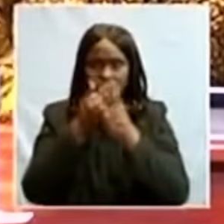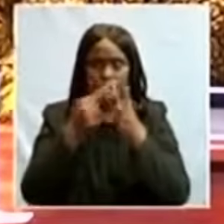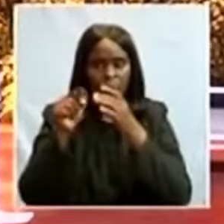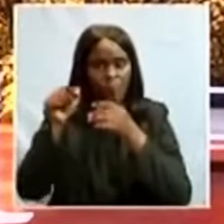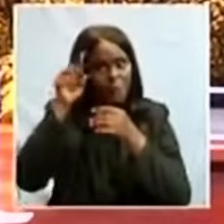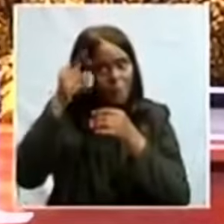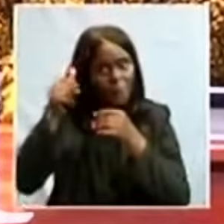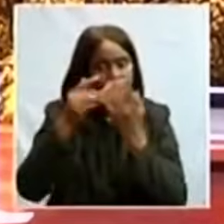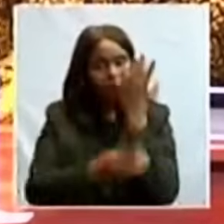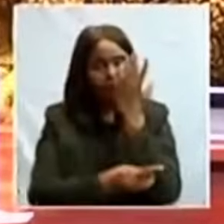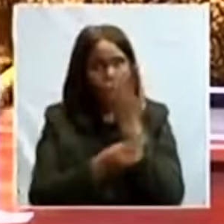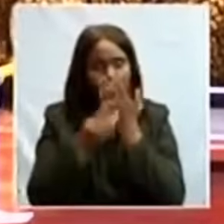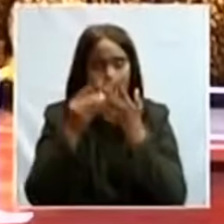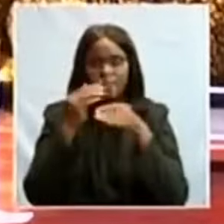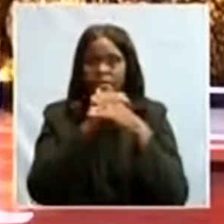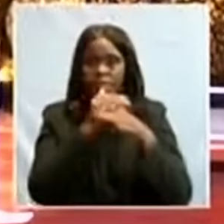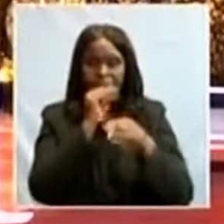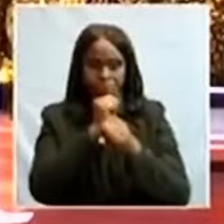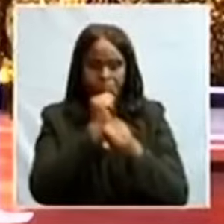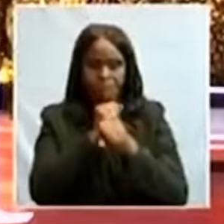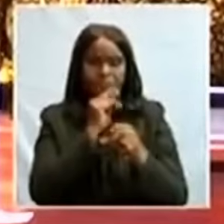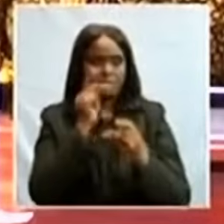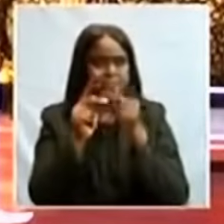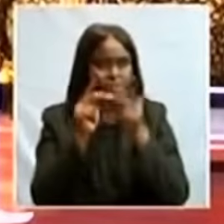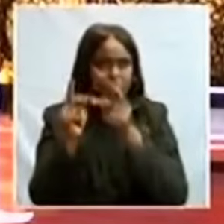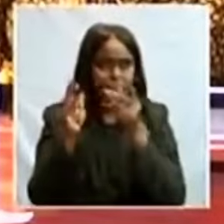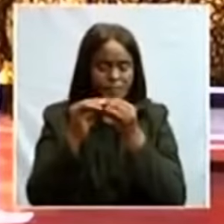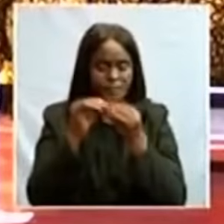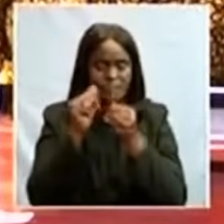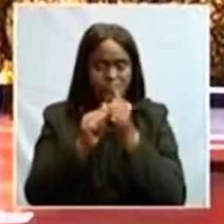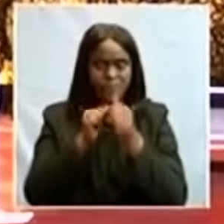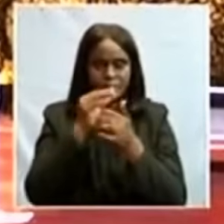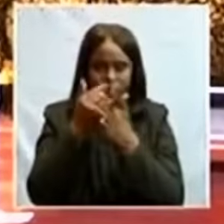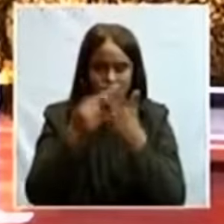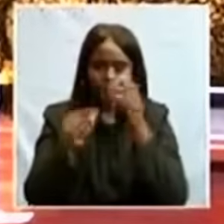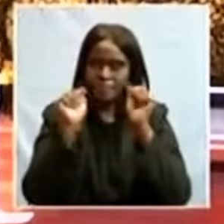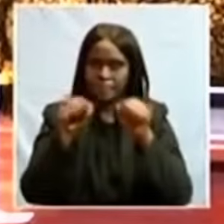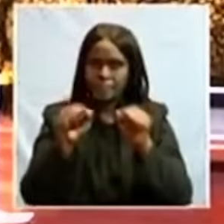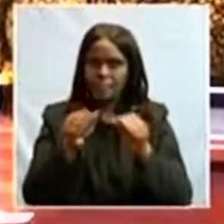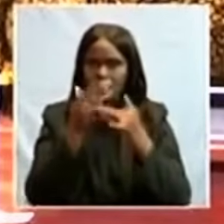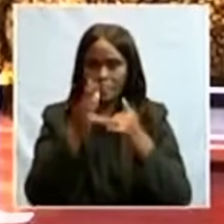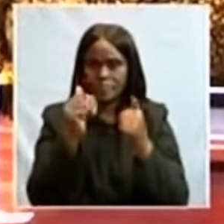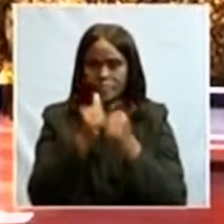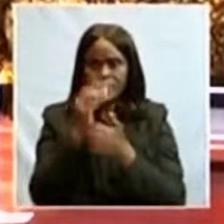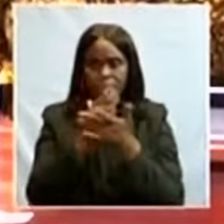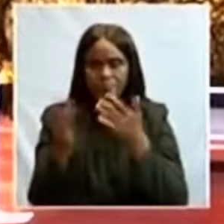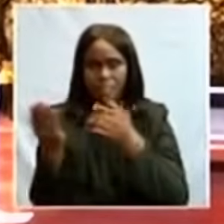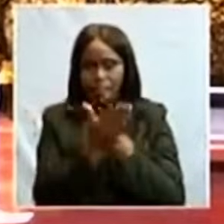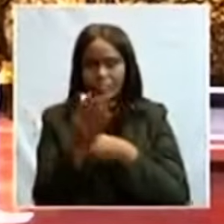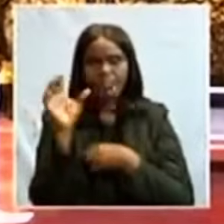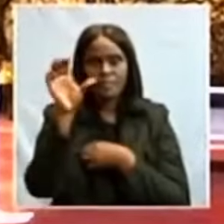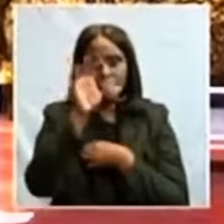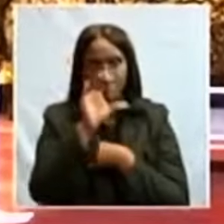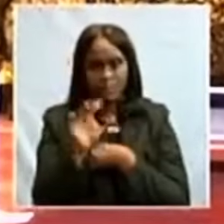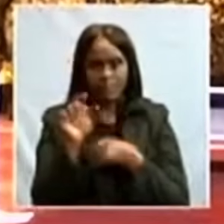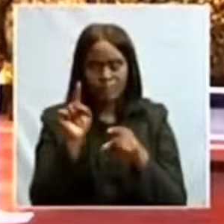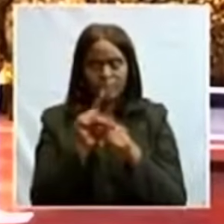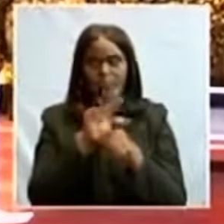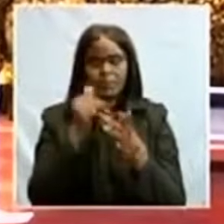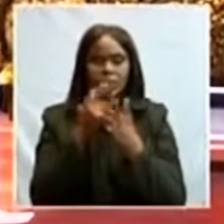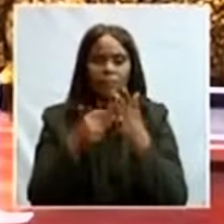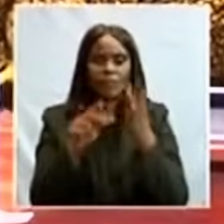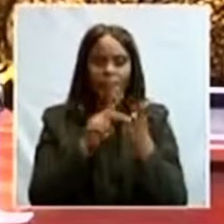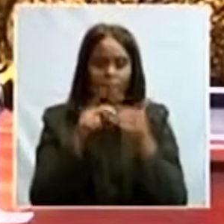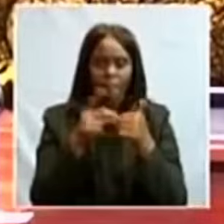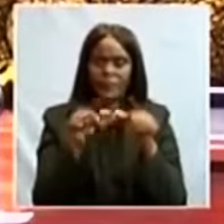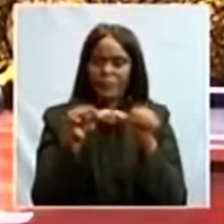ministry developed standard operating procedures which were ably shared with some of the provinces as the program